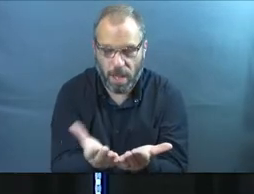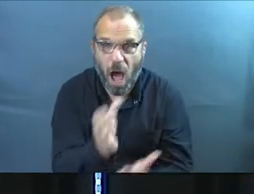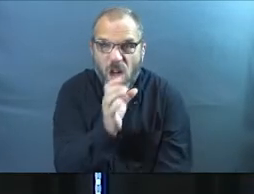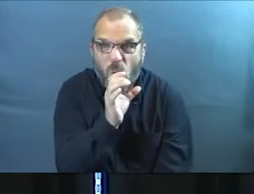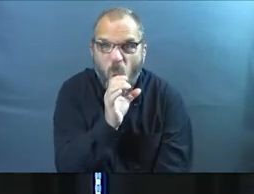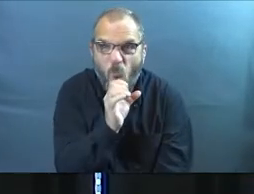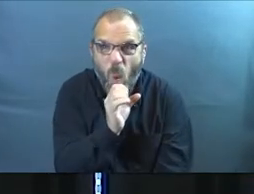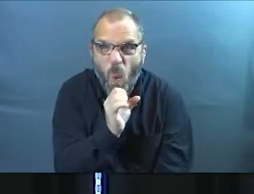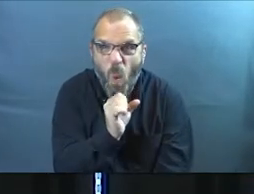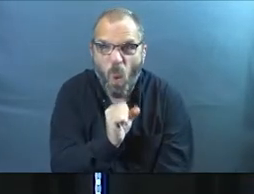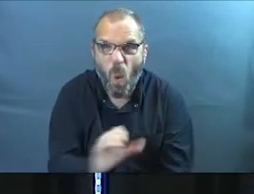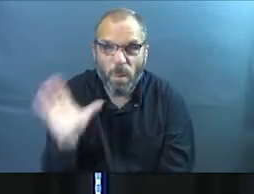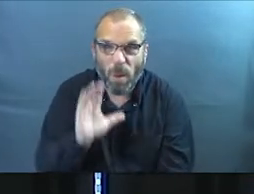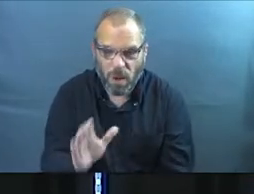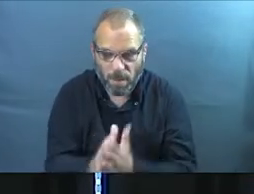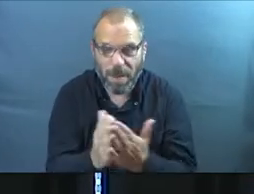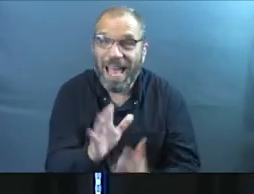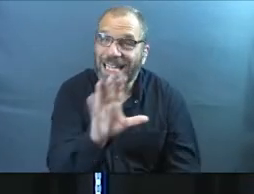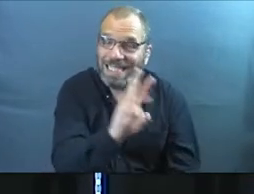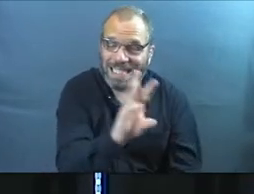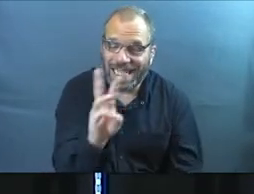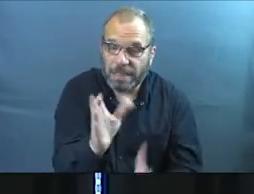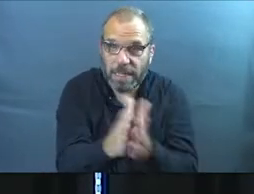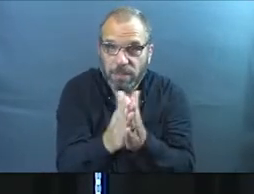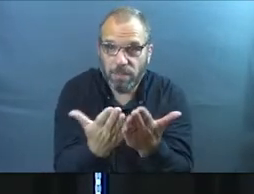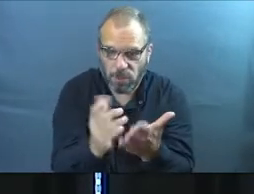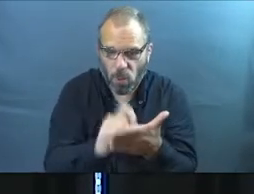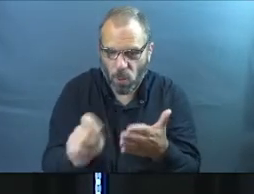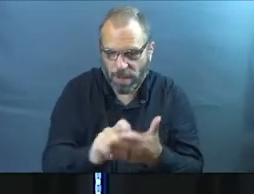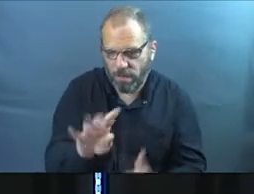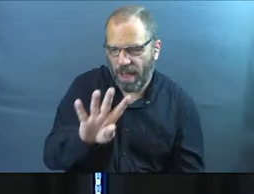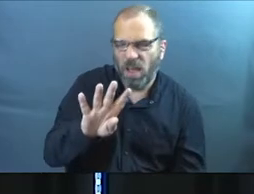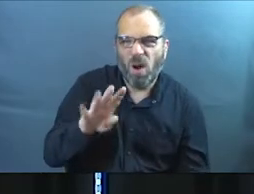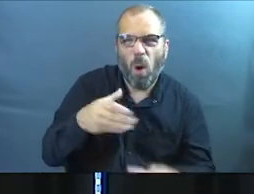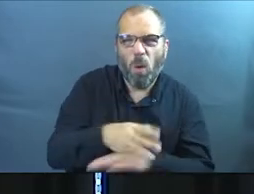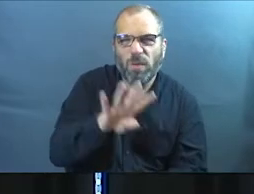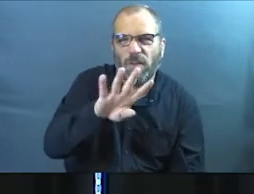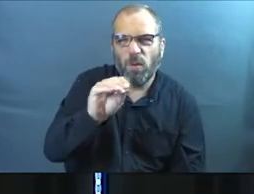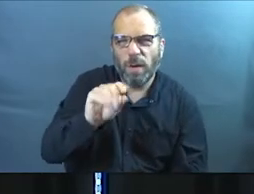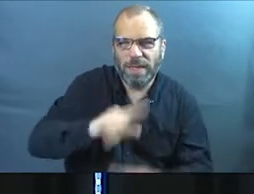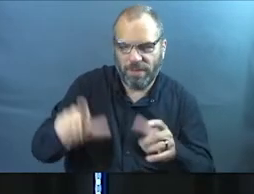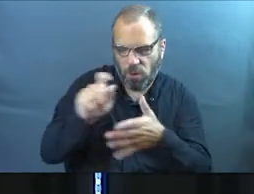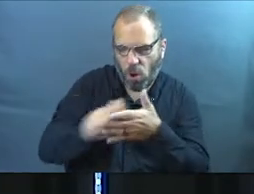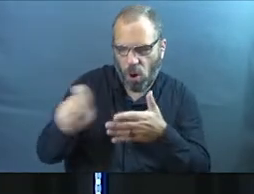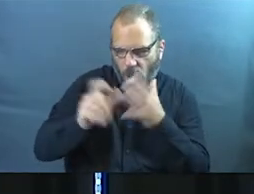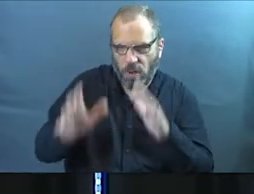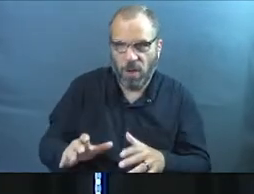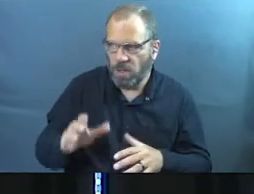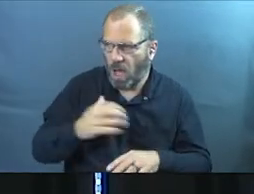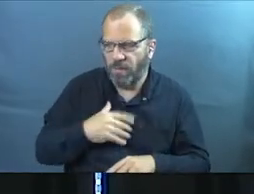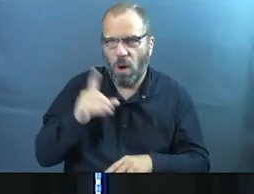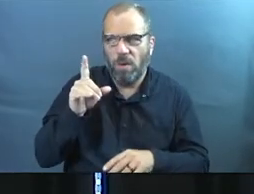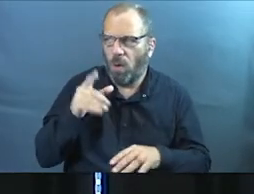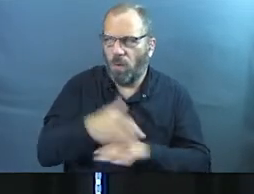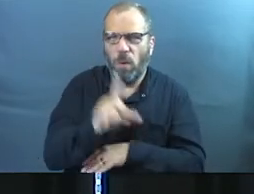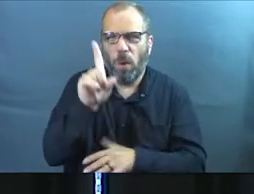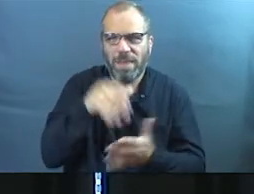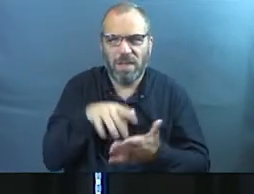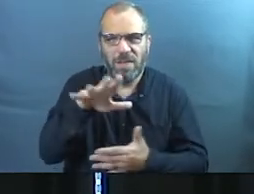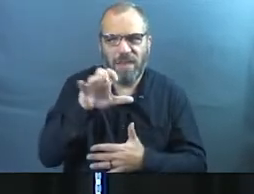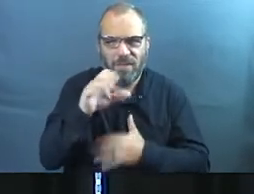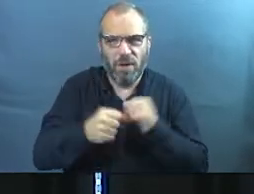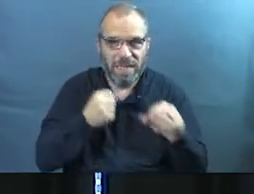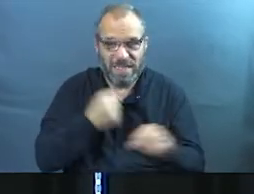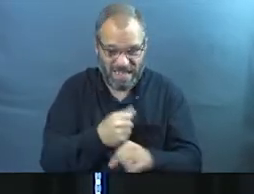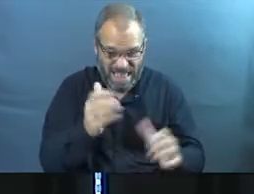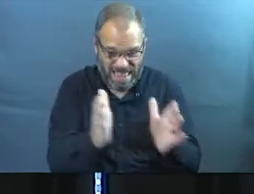ancient book. It's actually 66 books written by 40 different authors across 1,500 years.